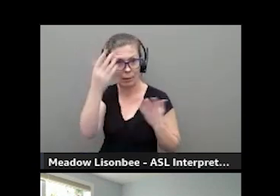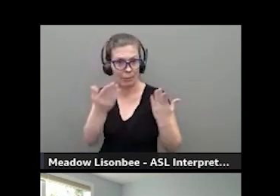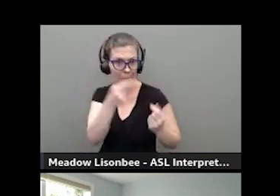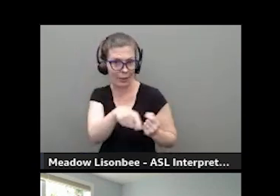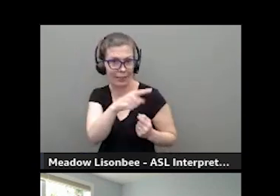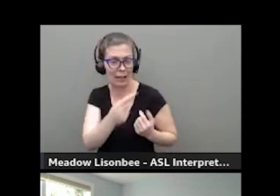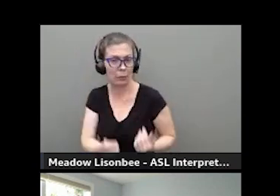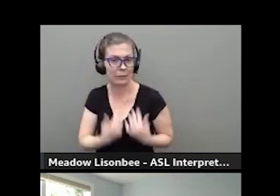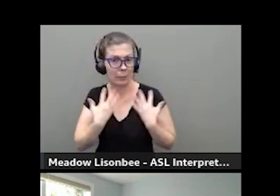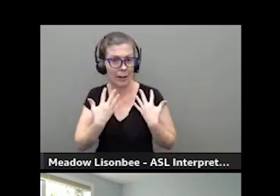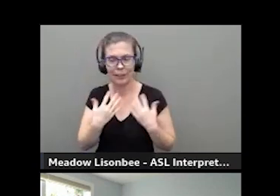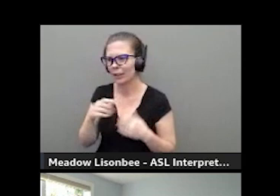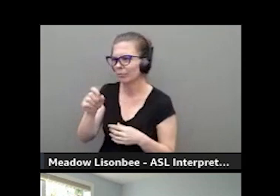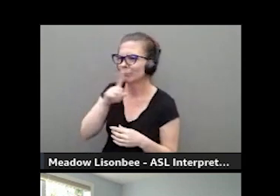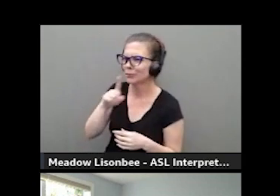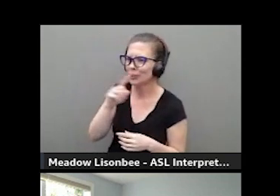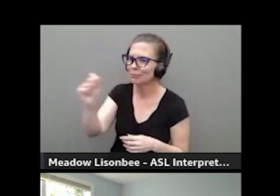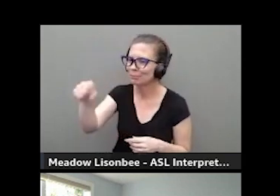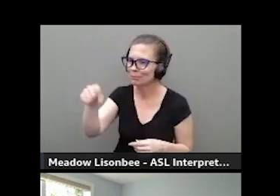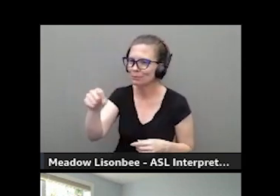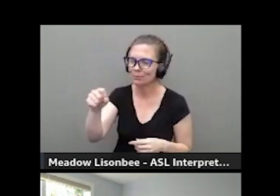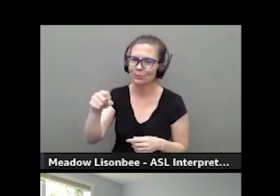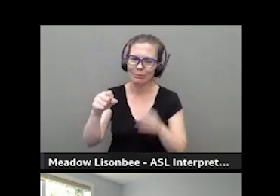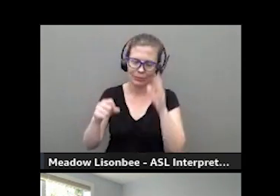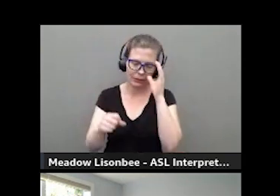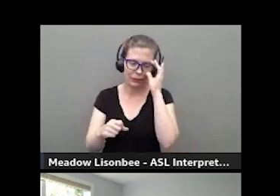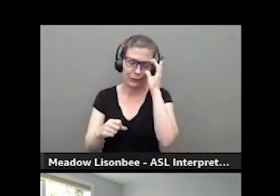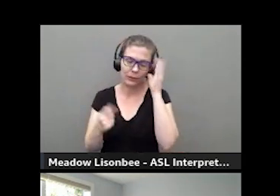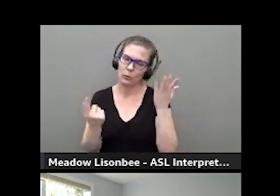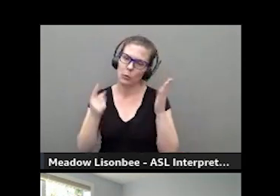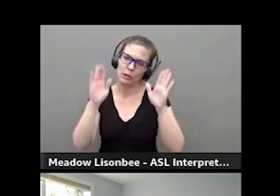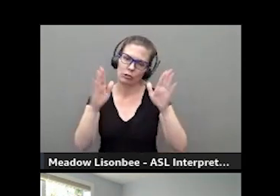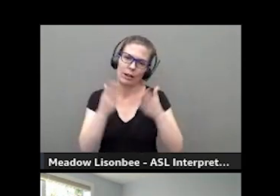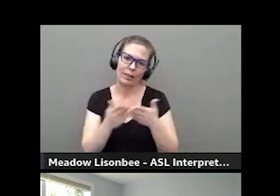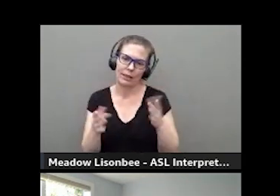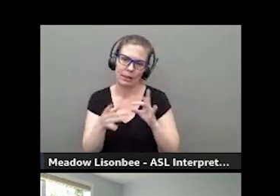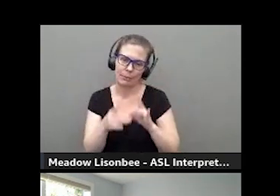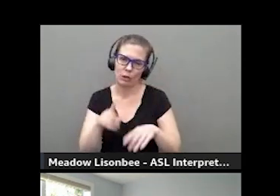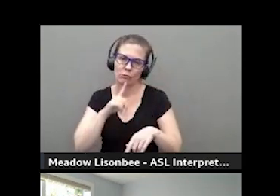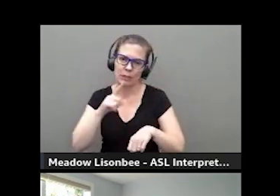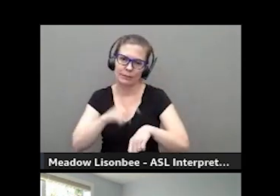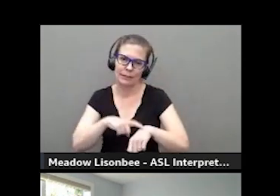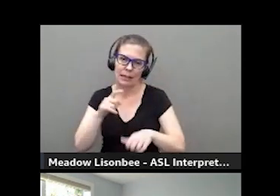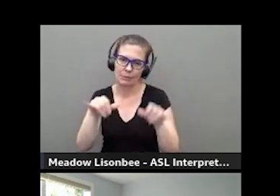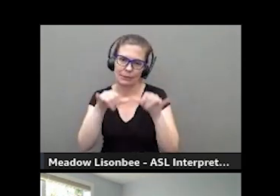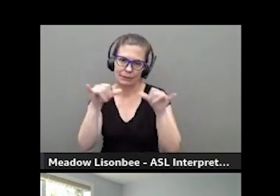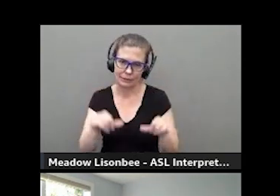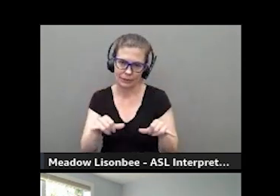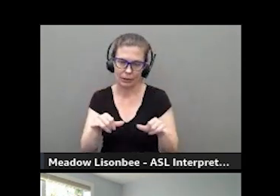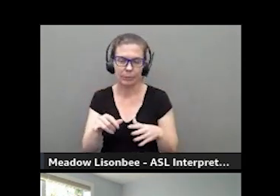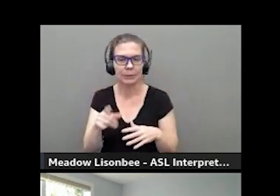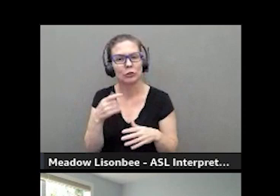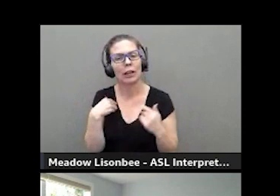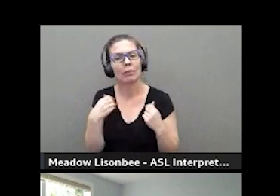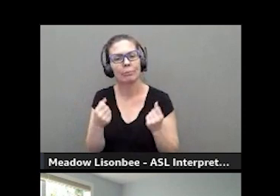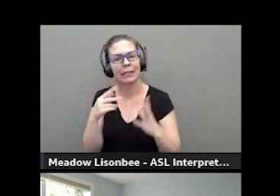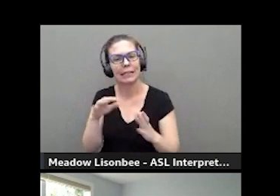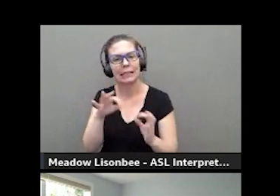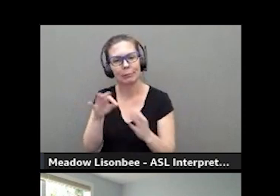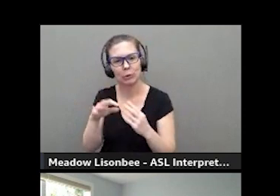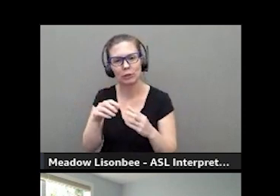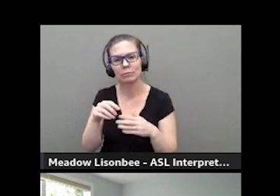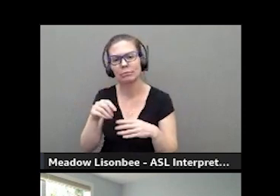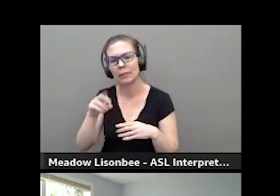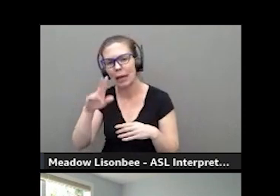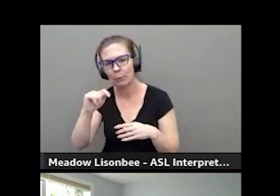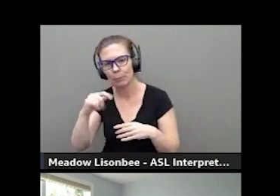to. Yeah, sure. I think so. The great thing about the real-time system is you can have as many inputs and outputs as, you